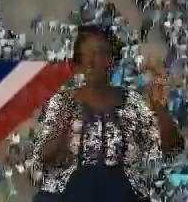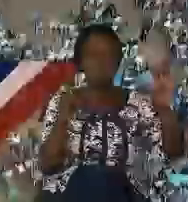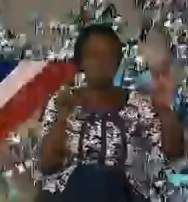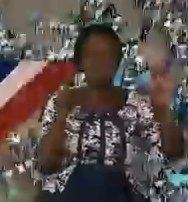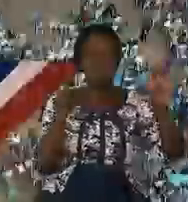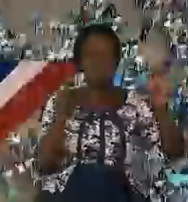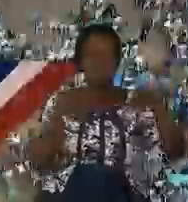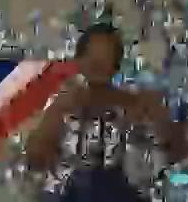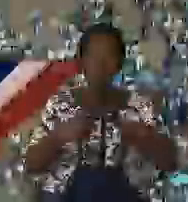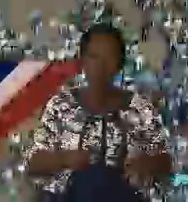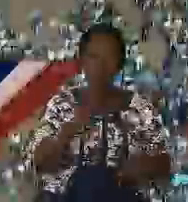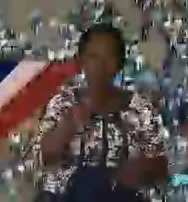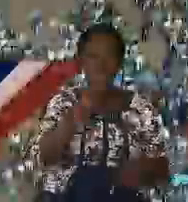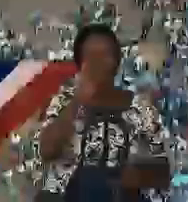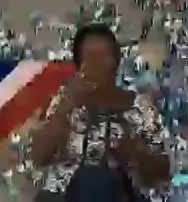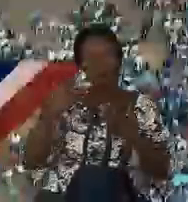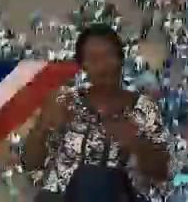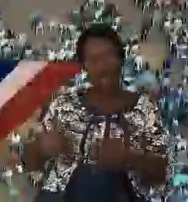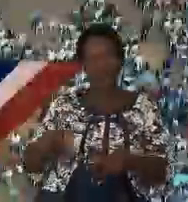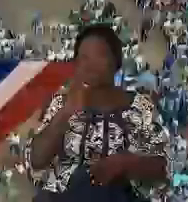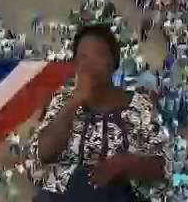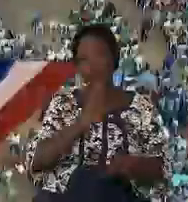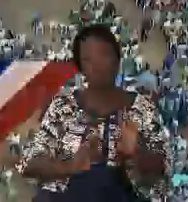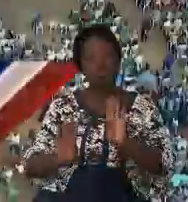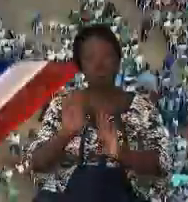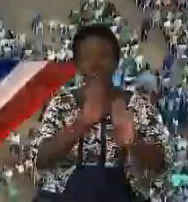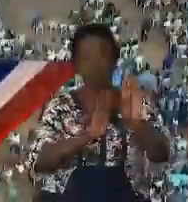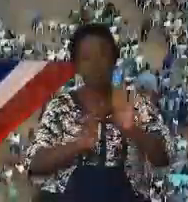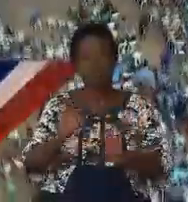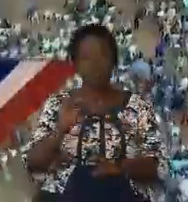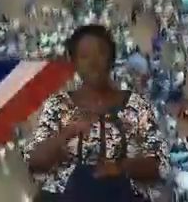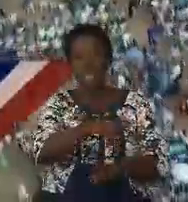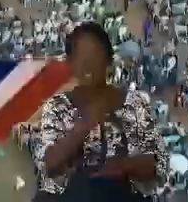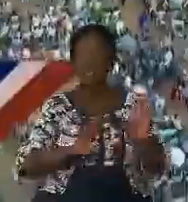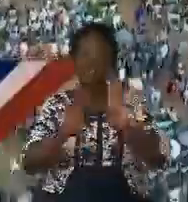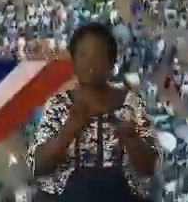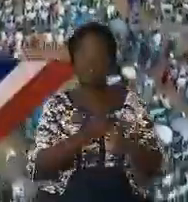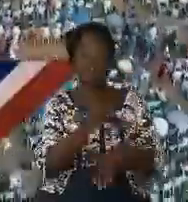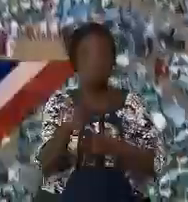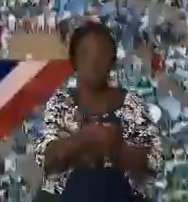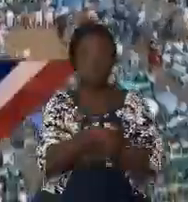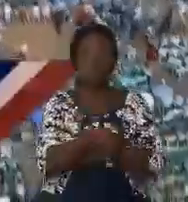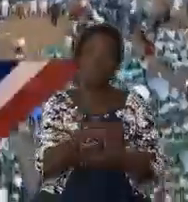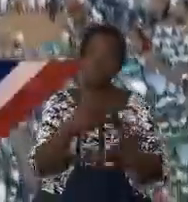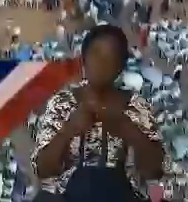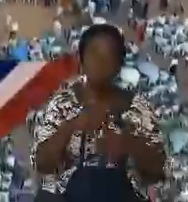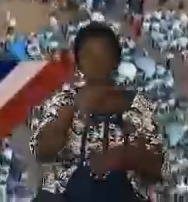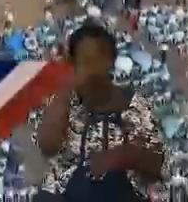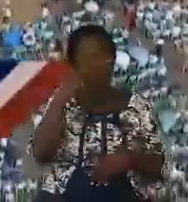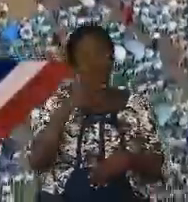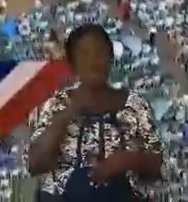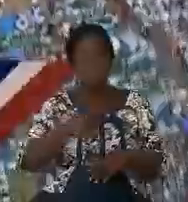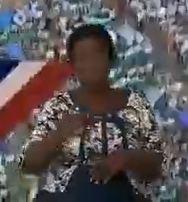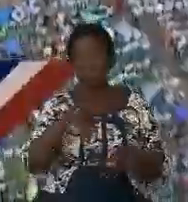chapter 14, reading here from verse 1. Let not your heart be troubled. Any trouble